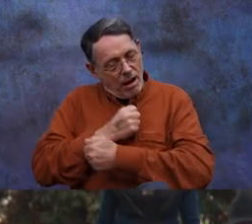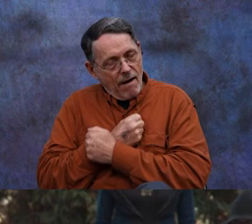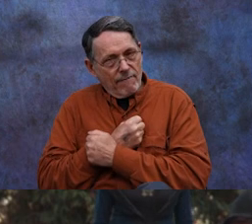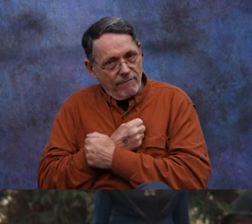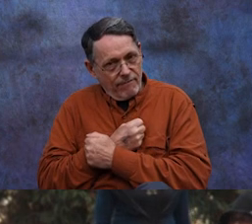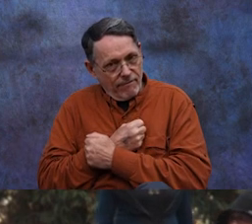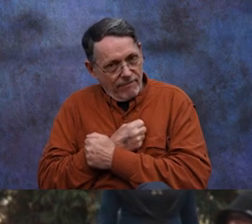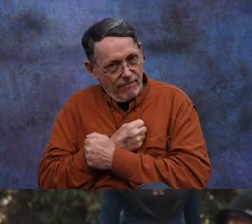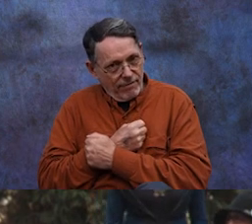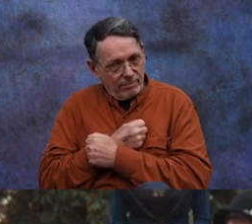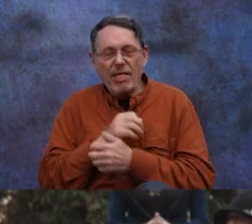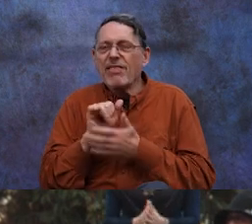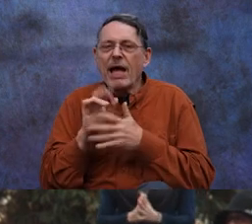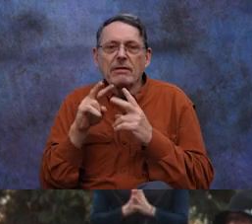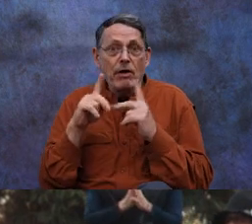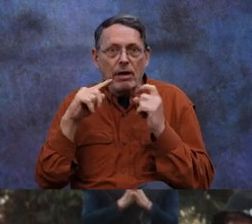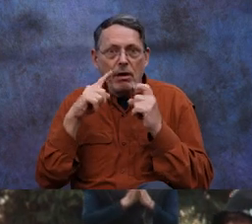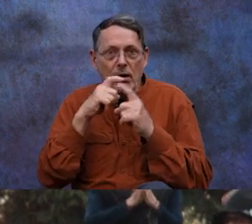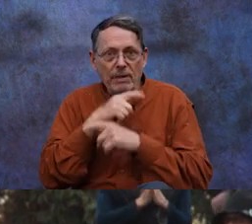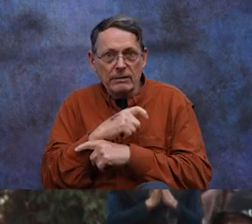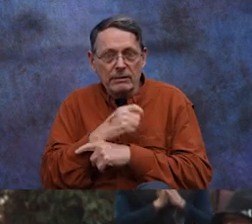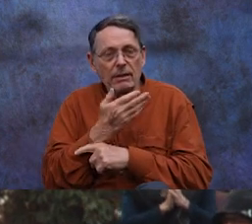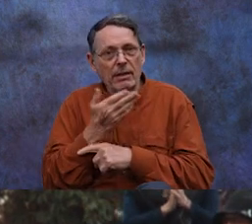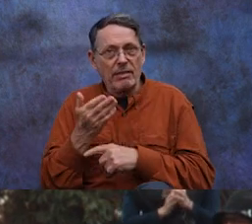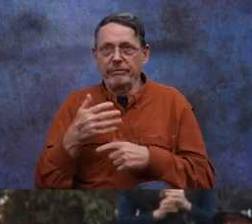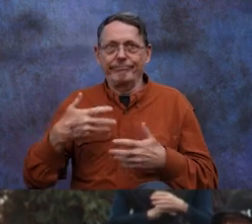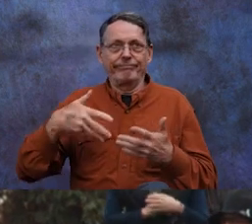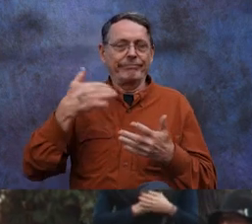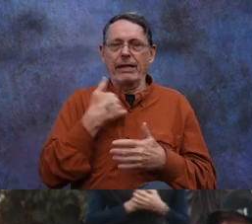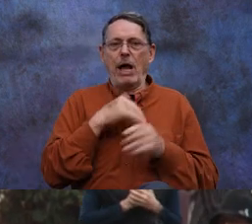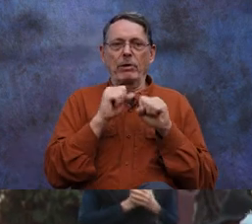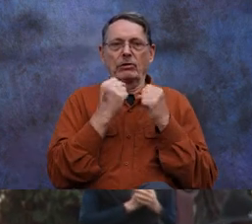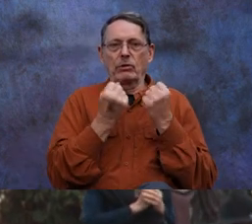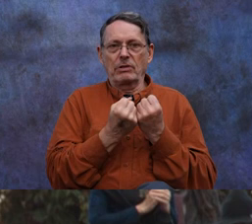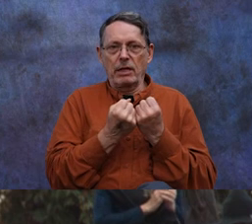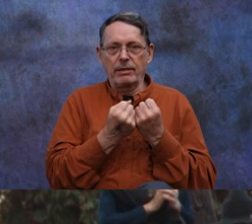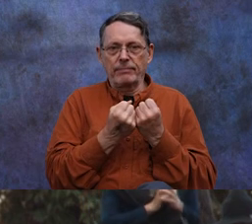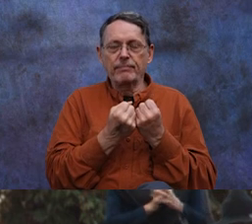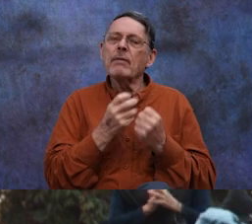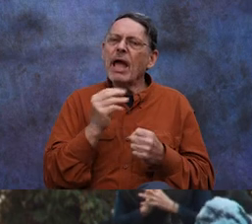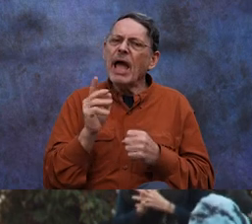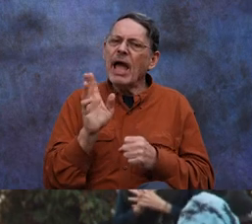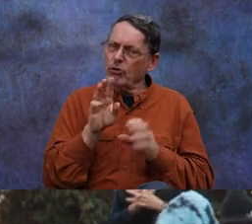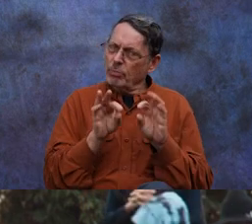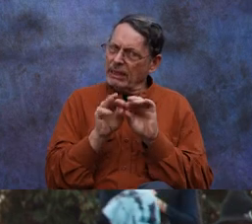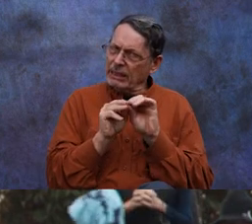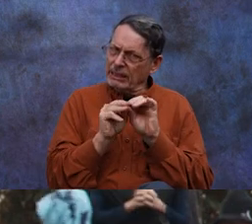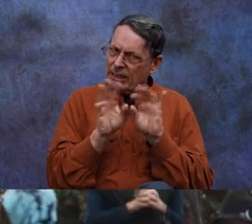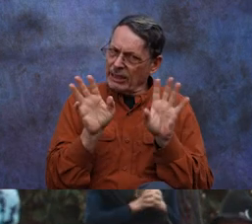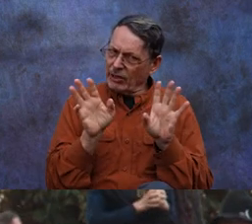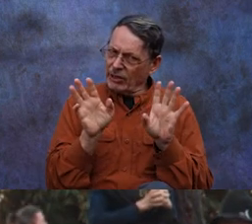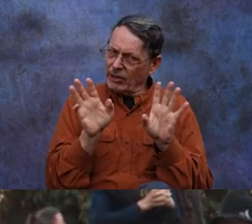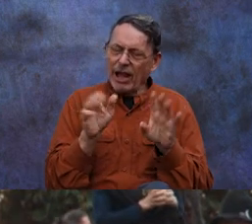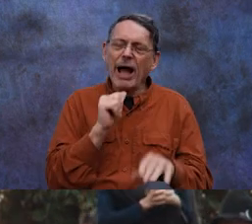a complex thing in this society. And just to be clear, I'm